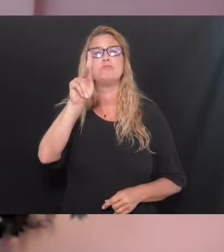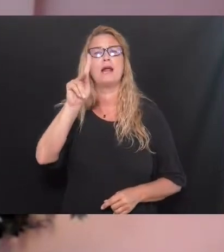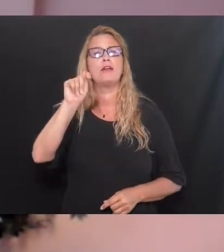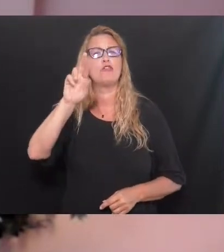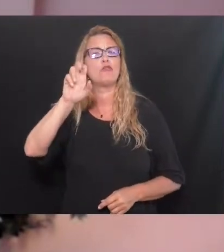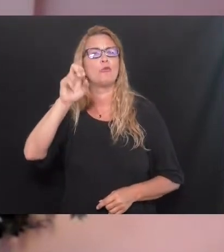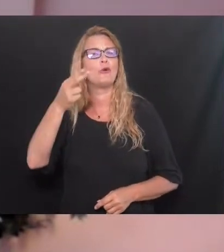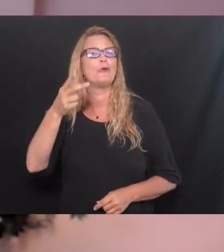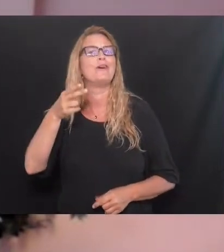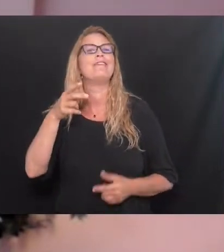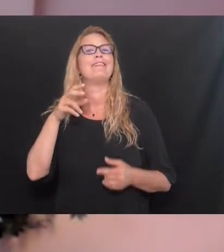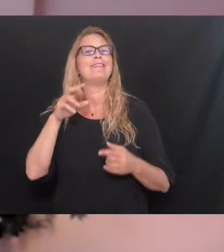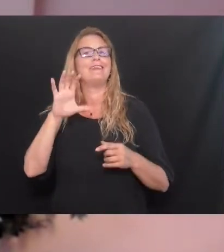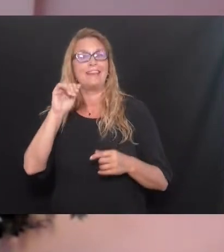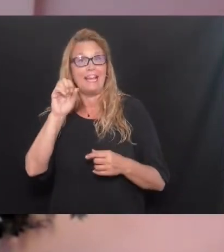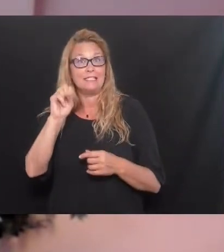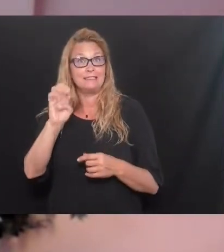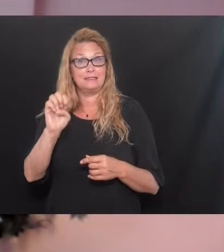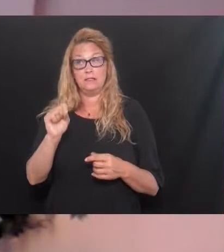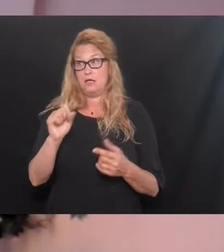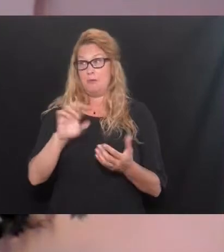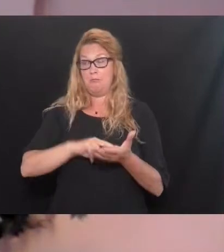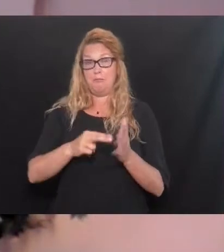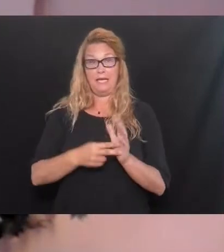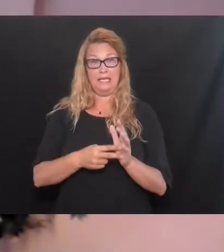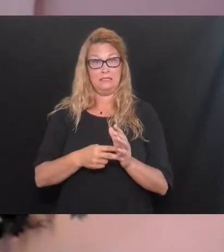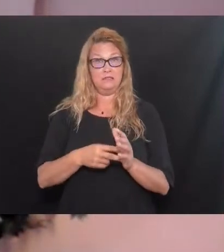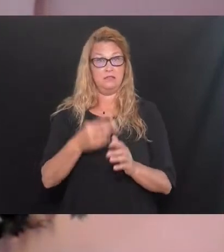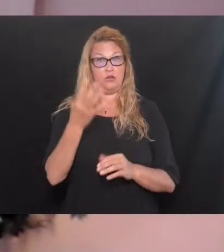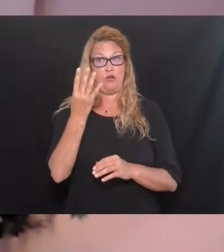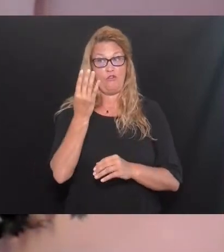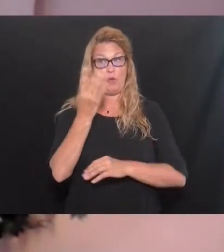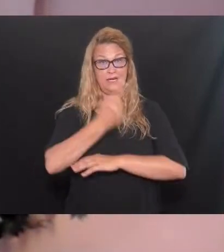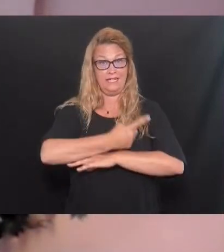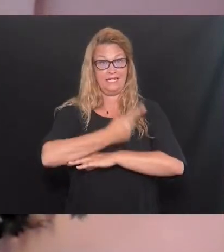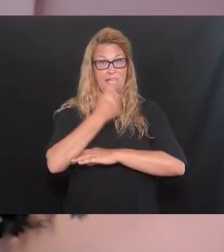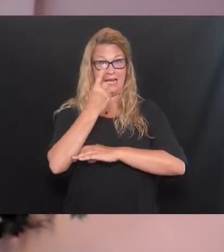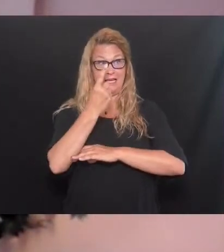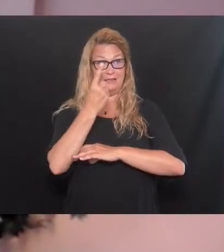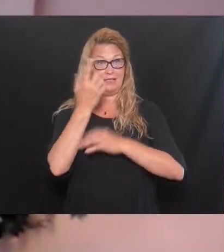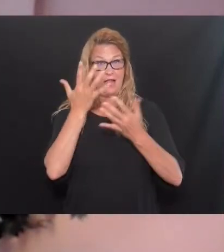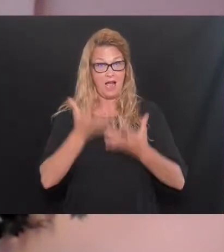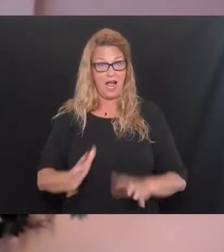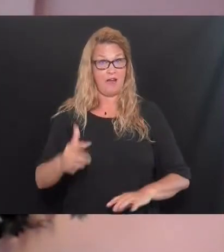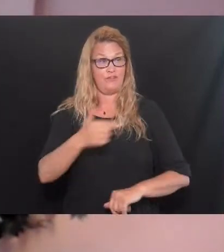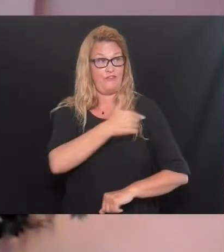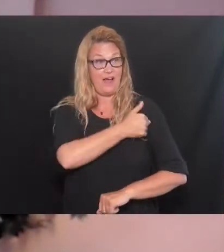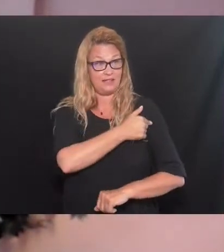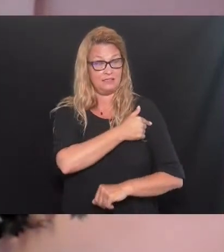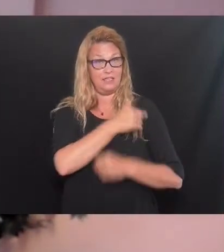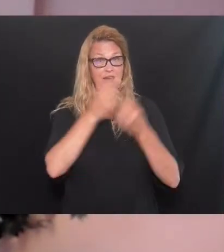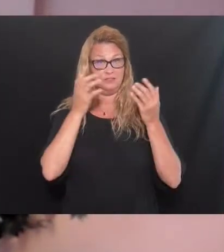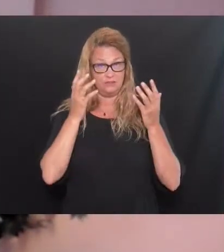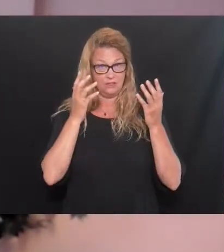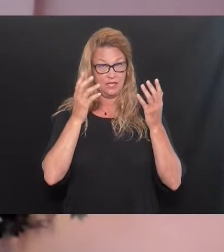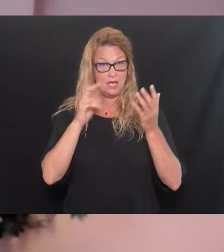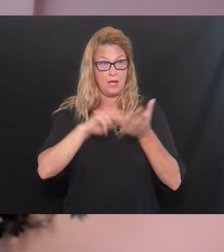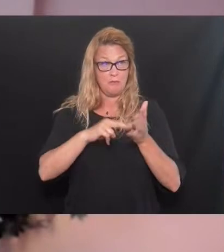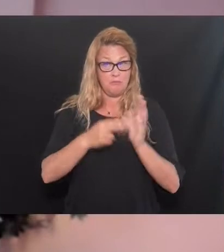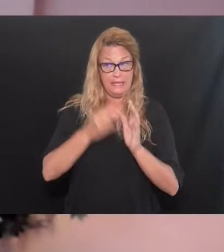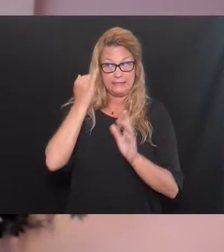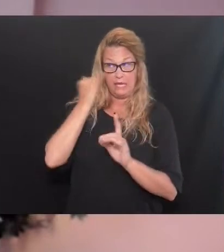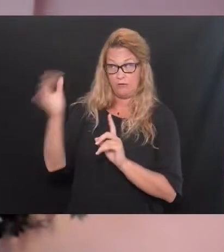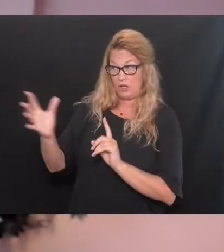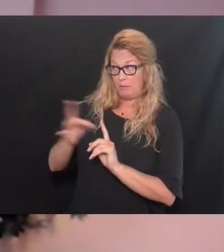fully vaccinated 14 days after their final vaccination who become infected again or become infected for the